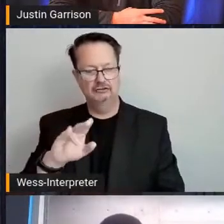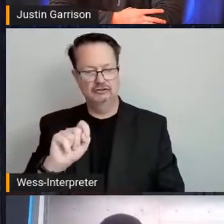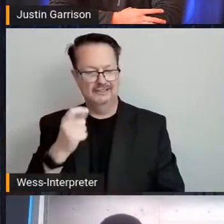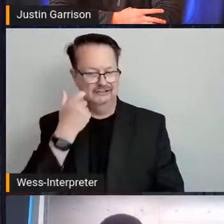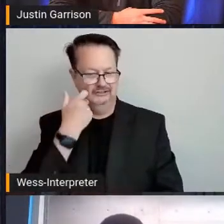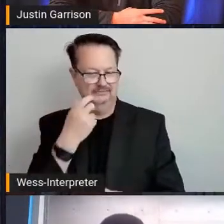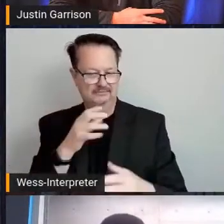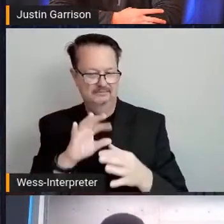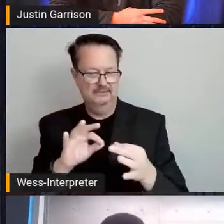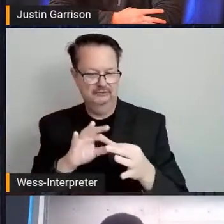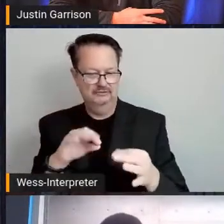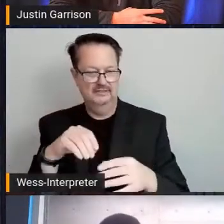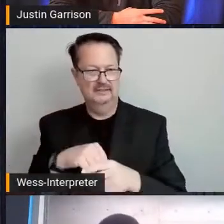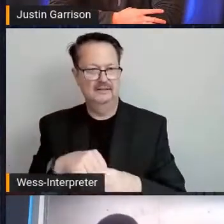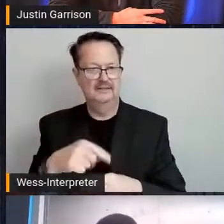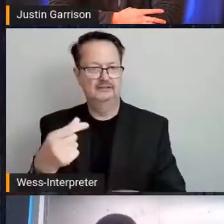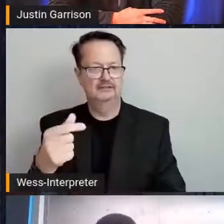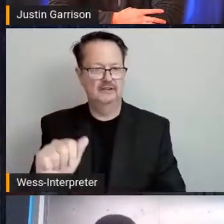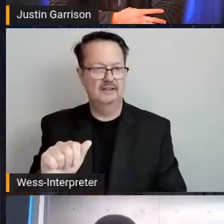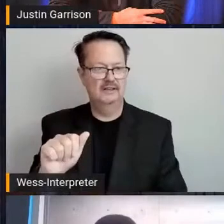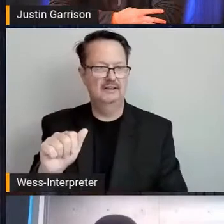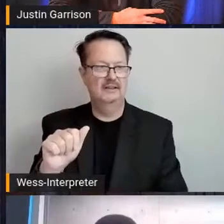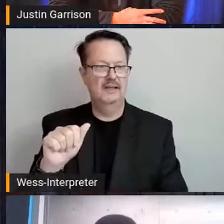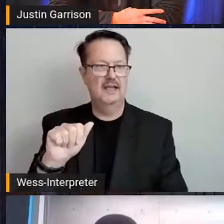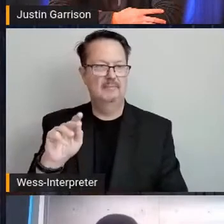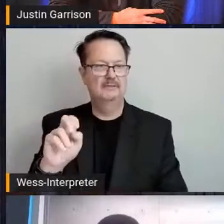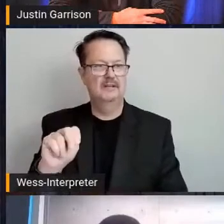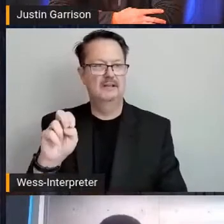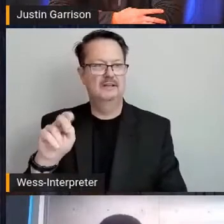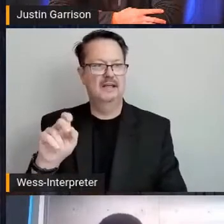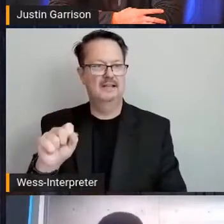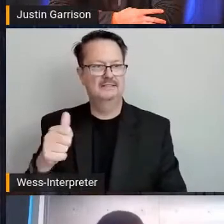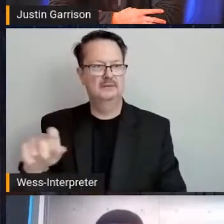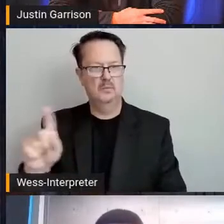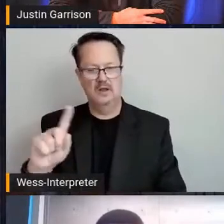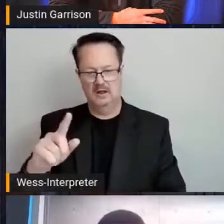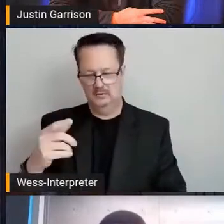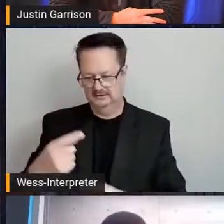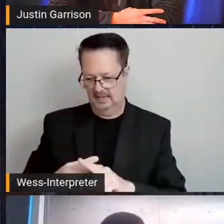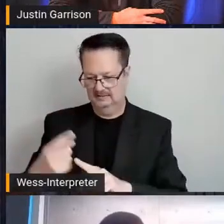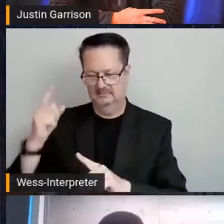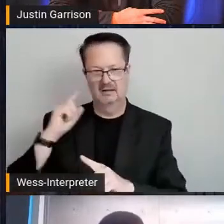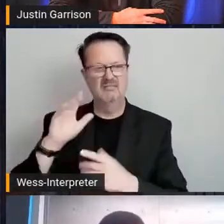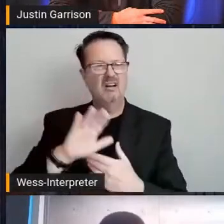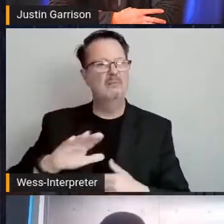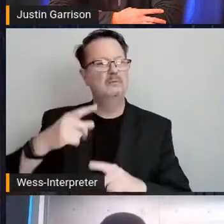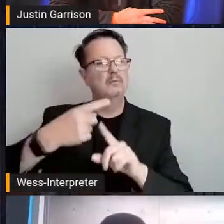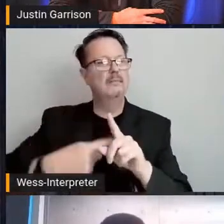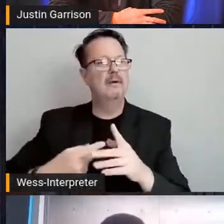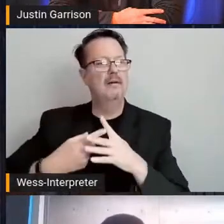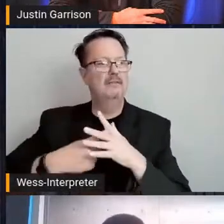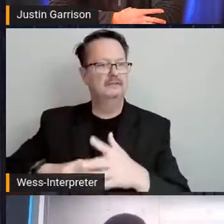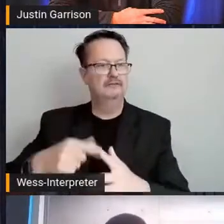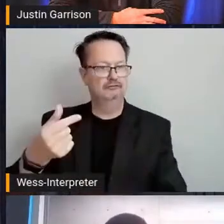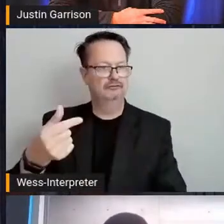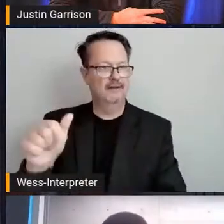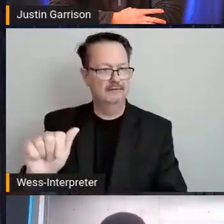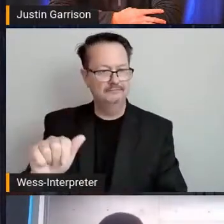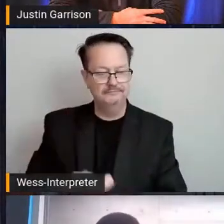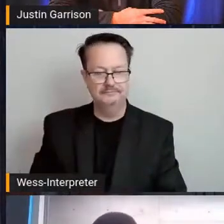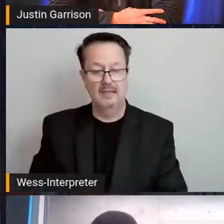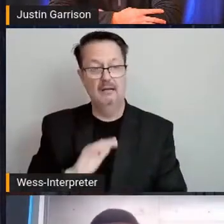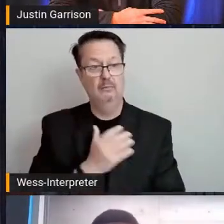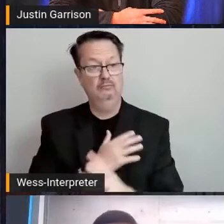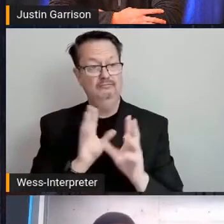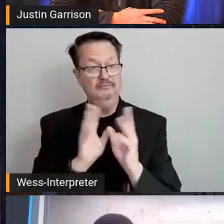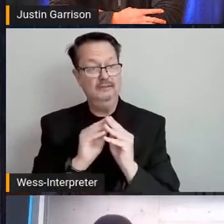just GA'd Amazon EKS Anywhere last month. So it's been about a month since the product has been GA. So in our session today,